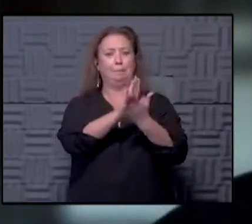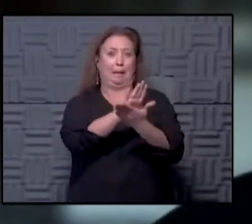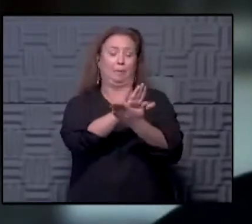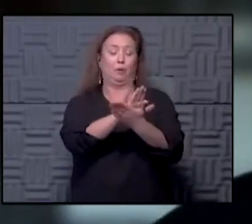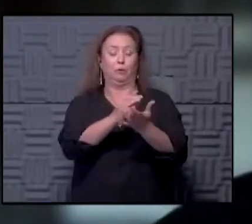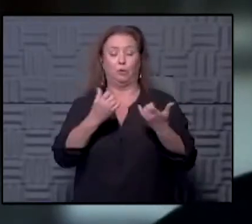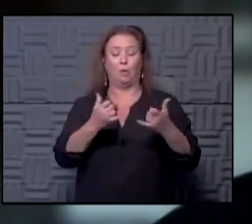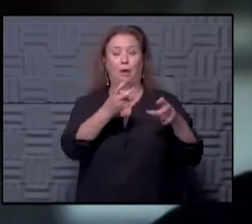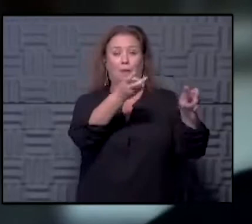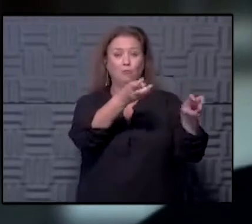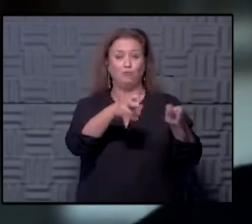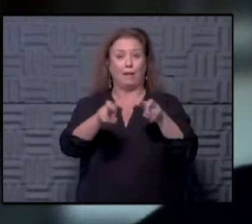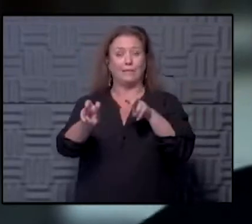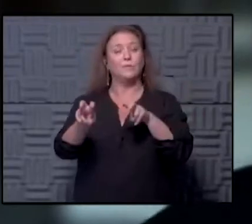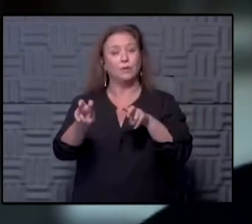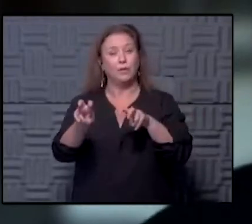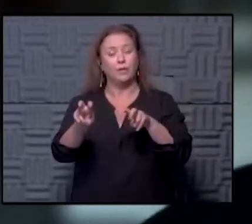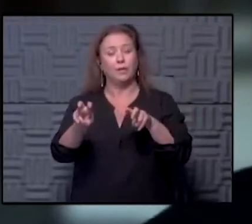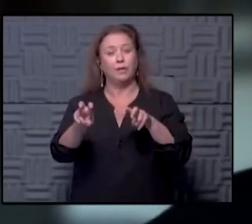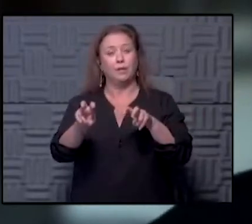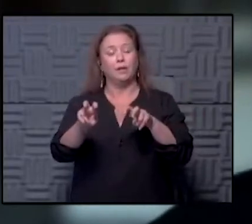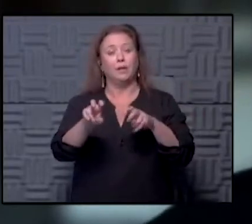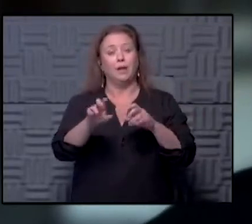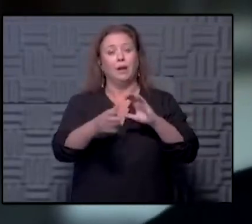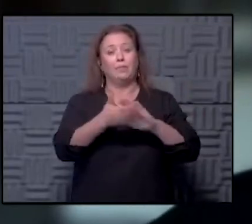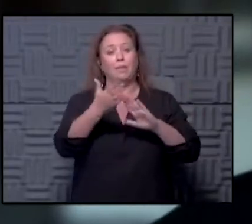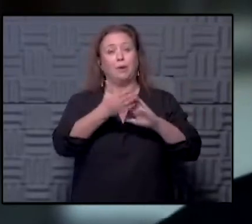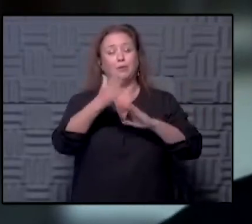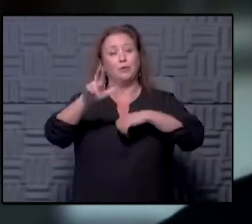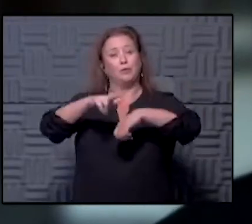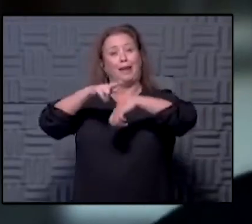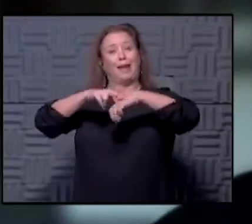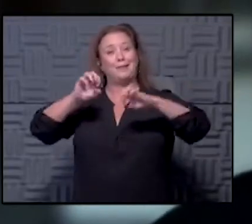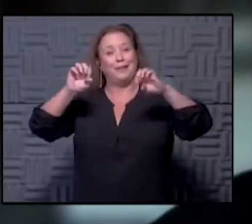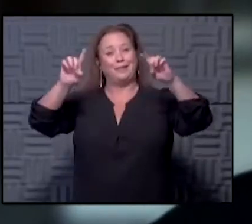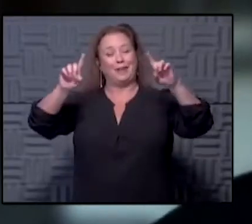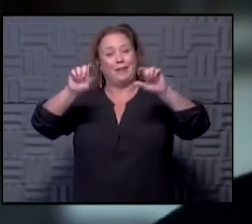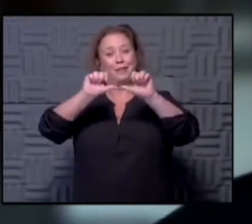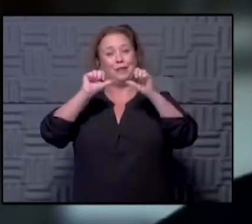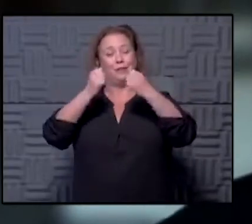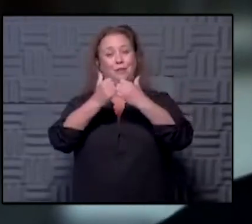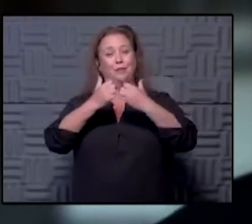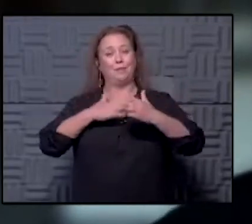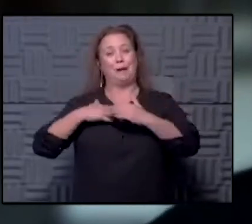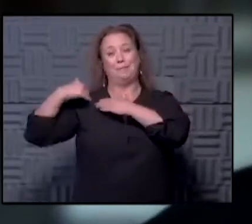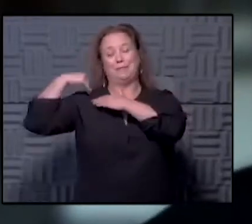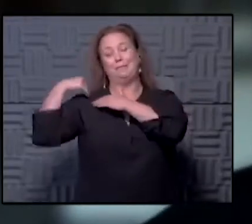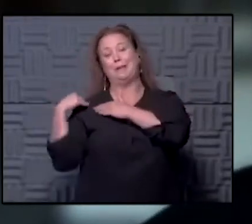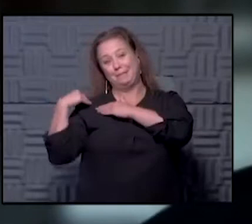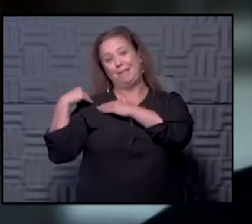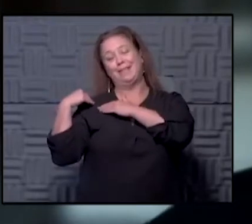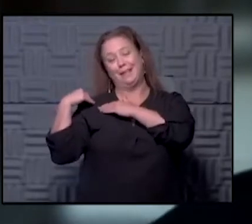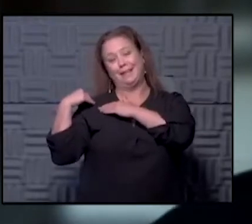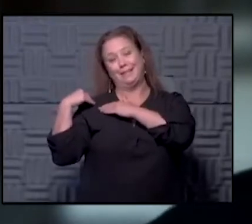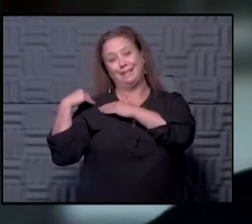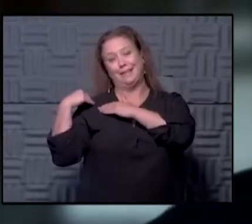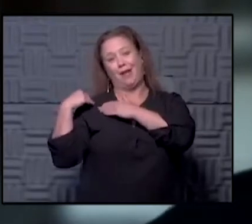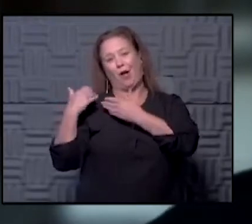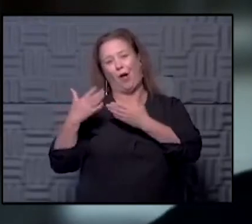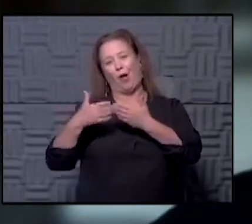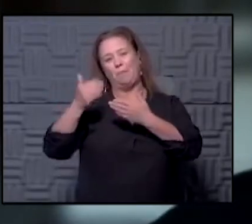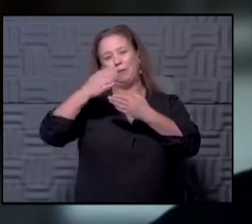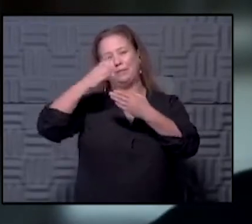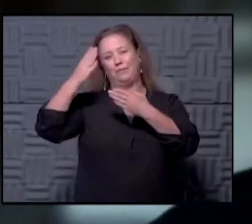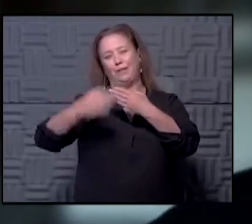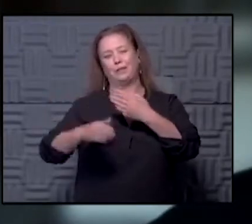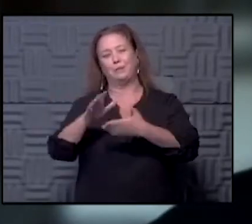am transferring over the operations to the National Education Association. So my responsibilities are almost finished with